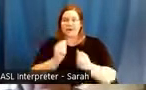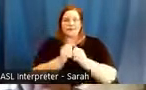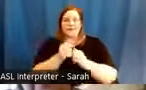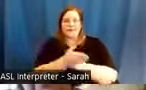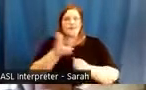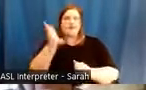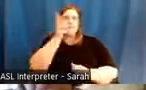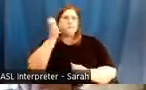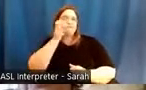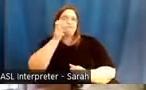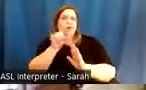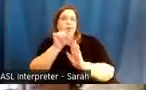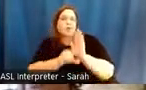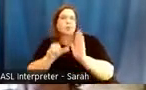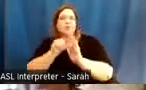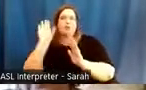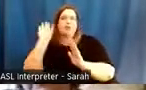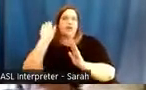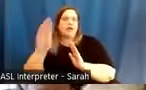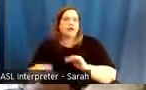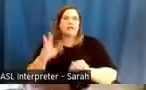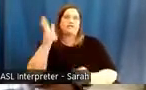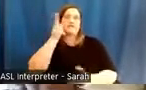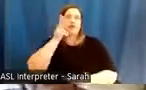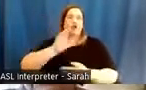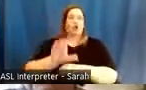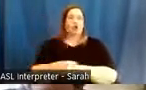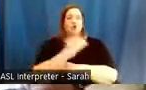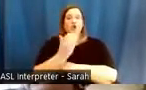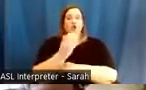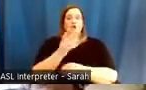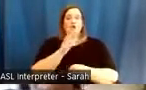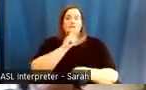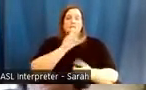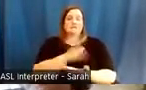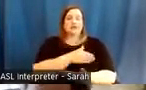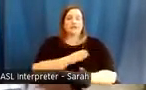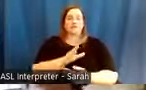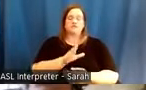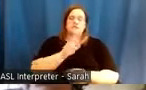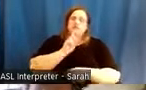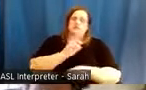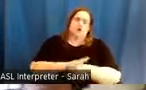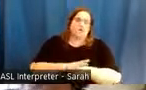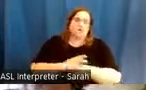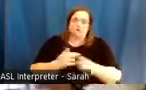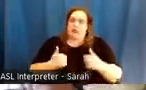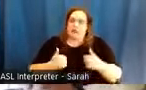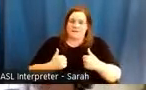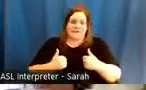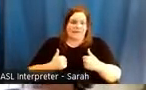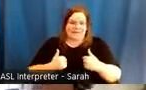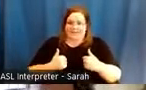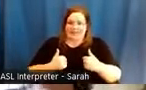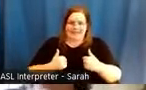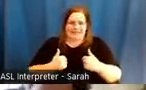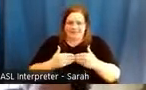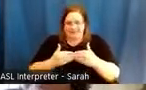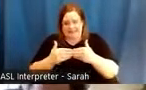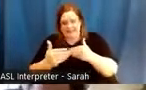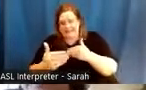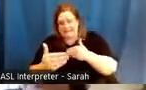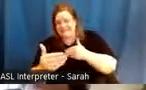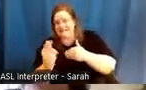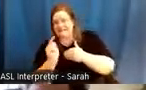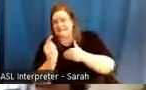YouTube endlessly and listen to Christmas carols. And I can promise you that is not me in another couple of years. Like